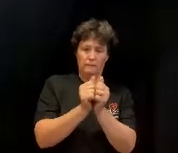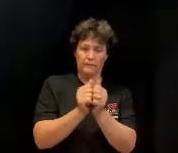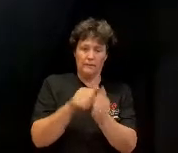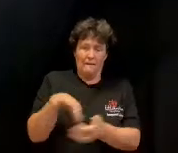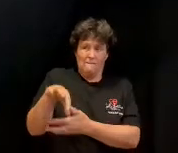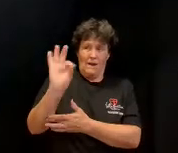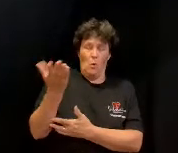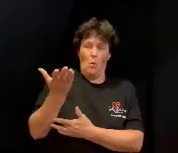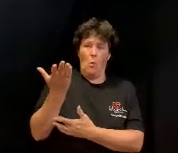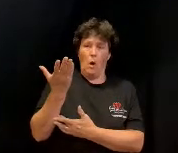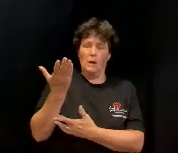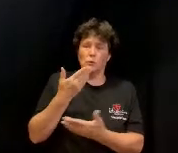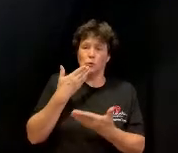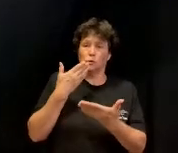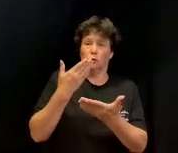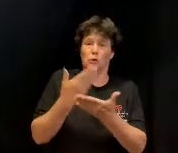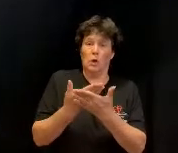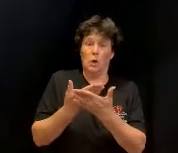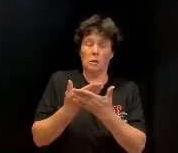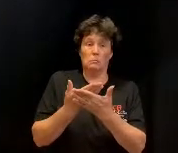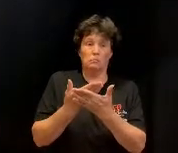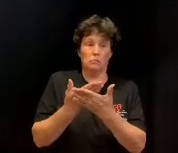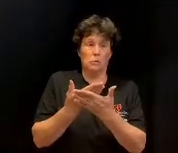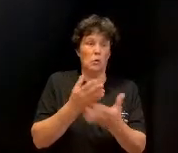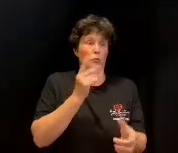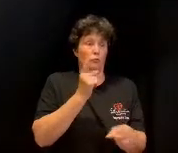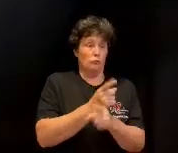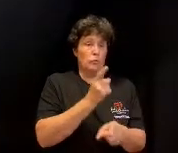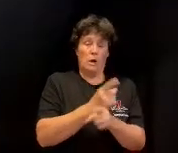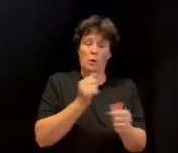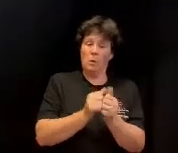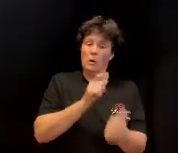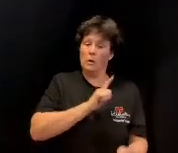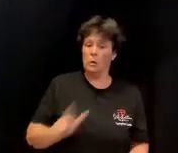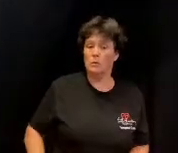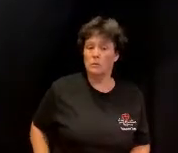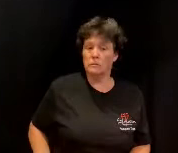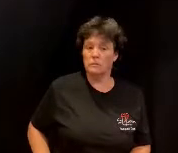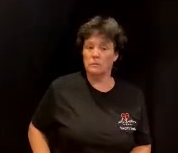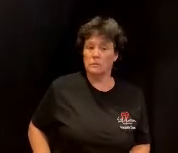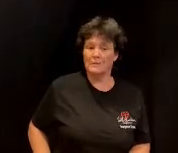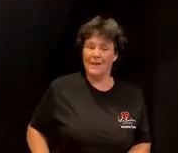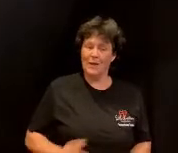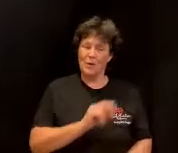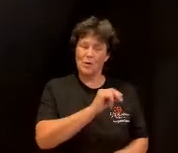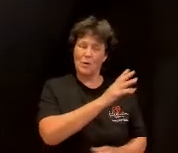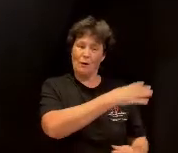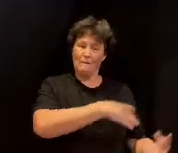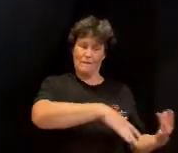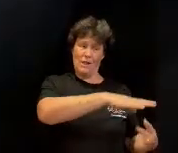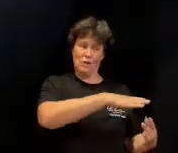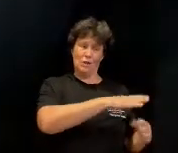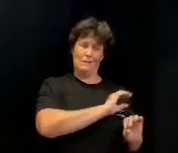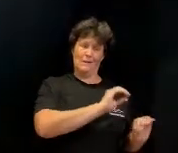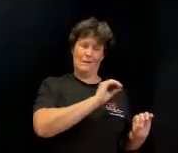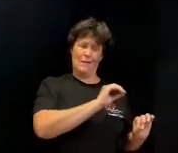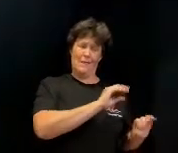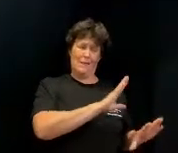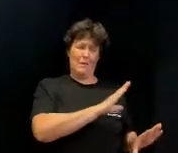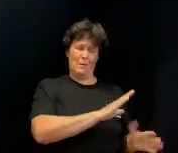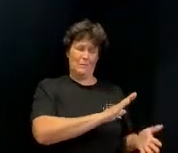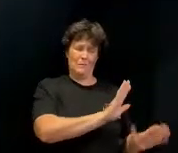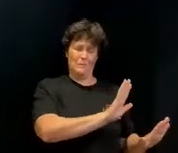is acceptable to the Lord." Now look what he says here. "And have no fellowship with the unfruitful works of darkness, but rather"